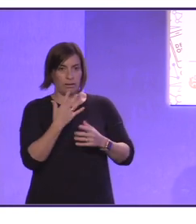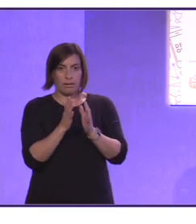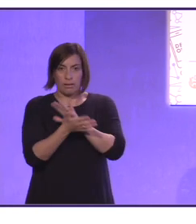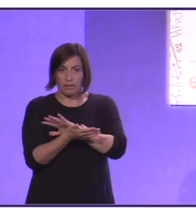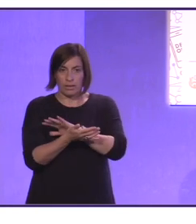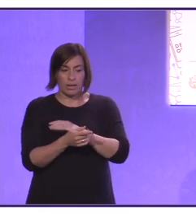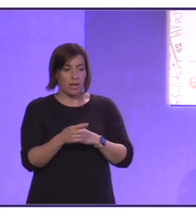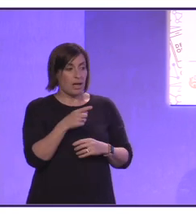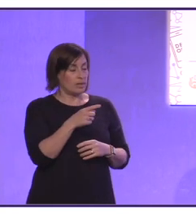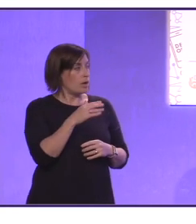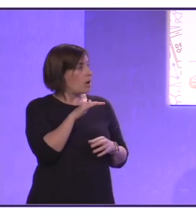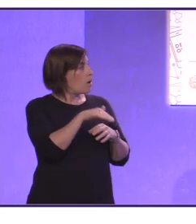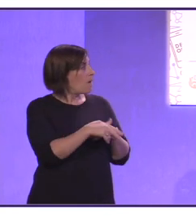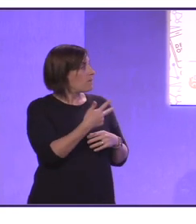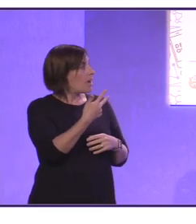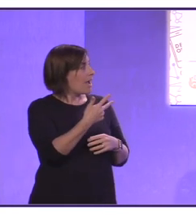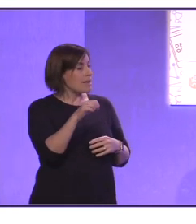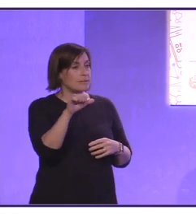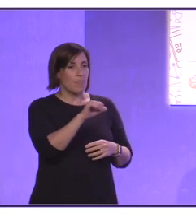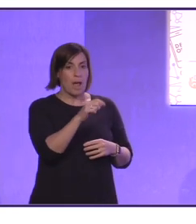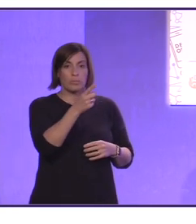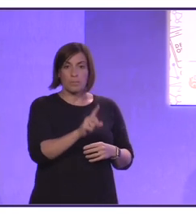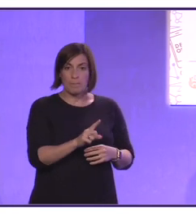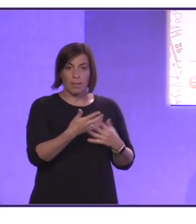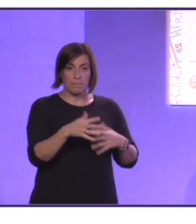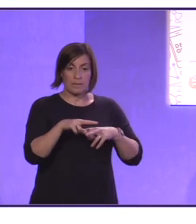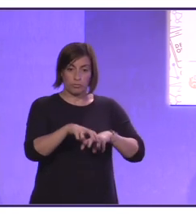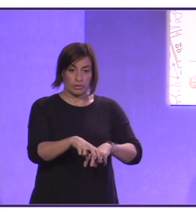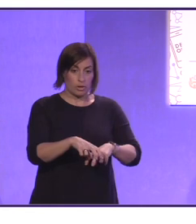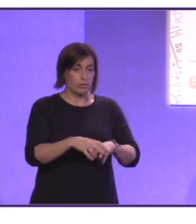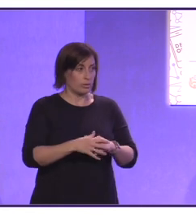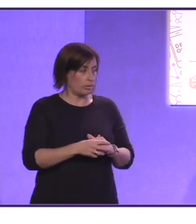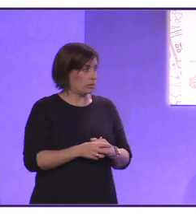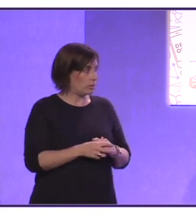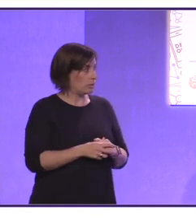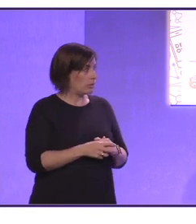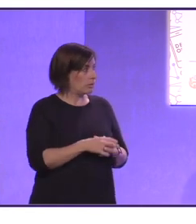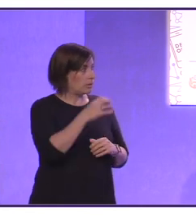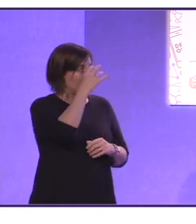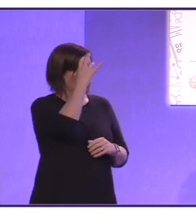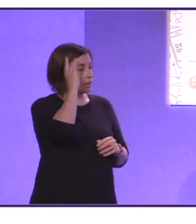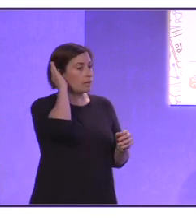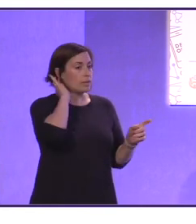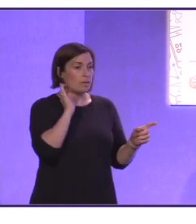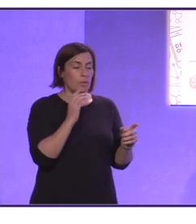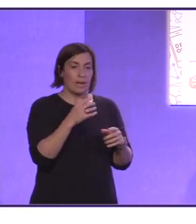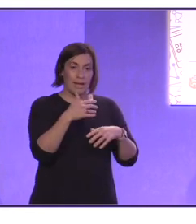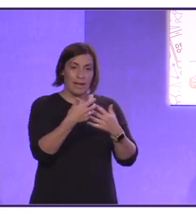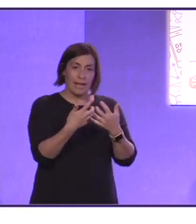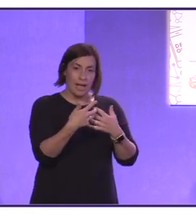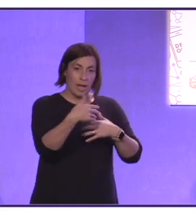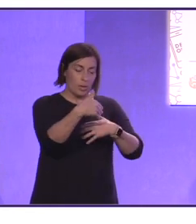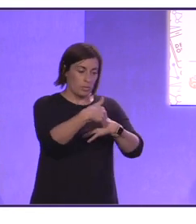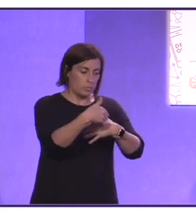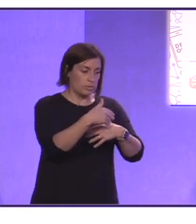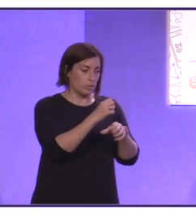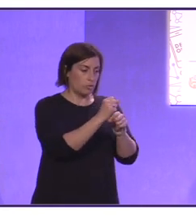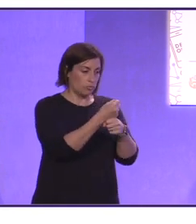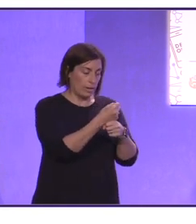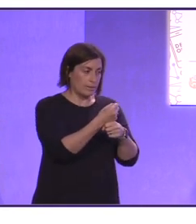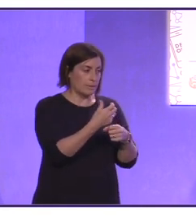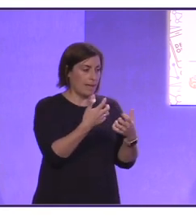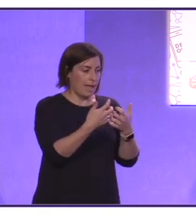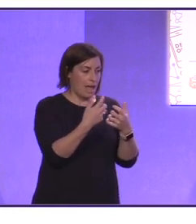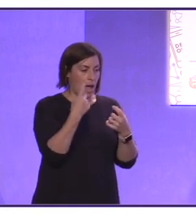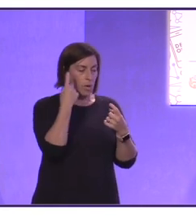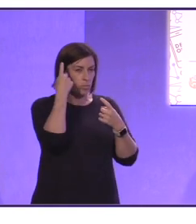people. This study went on to say that actually, in the same vein, sort of the impact of stress is directly proportional to the way you